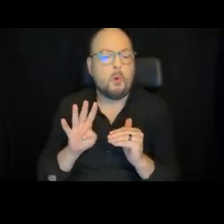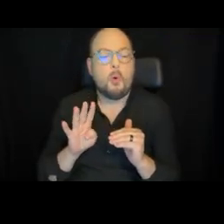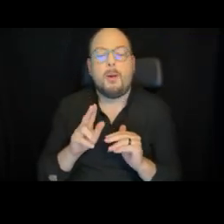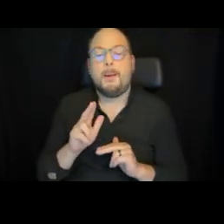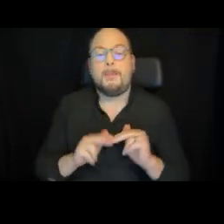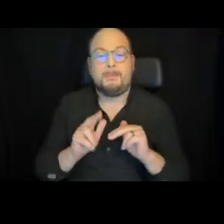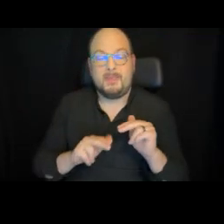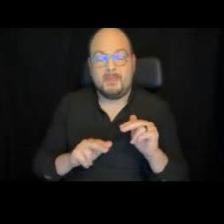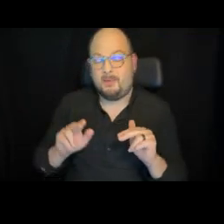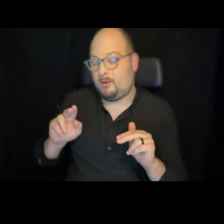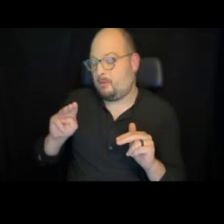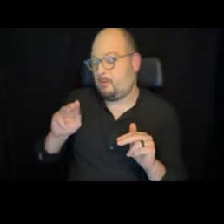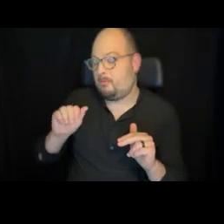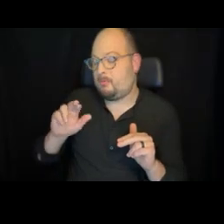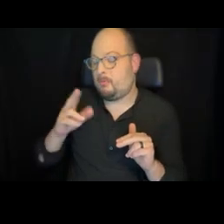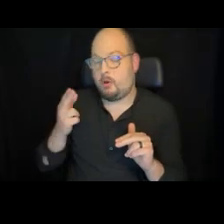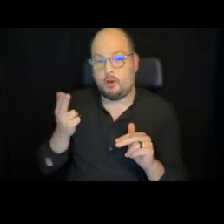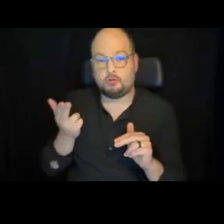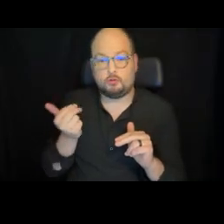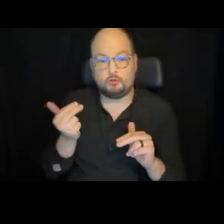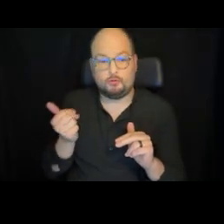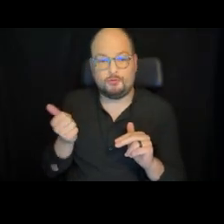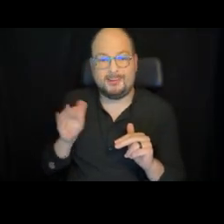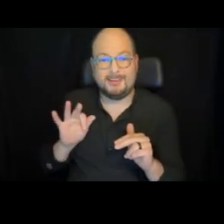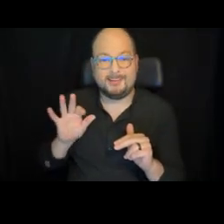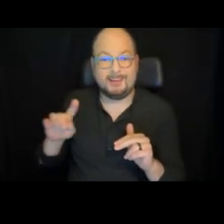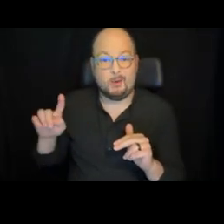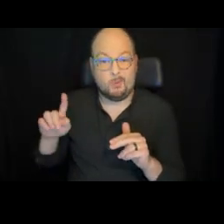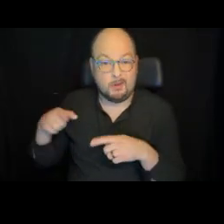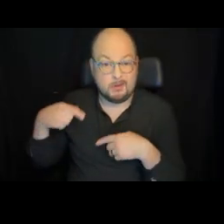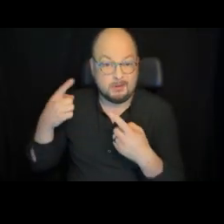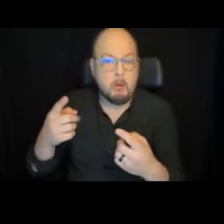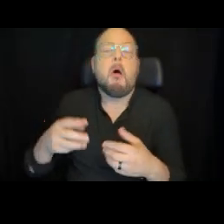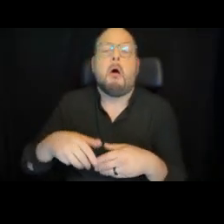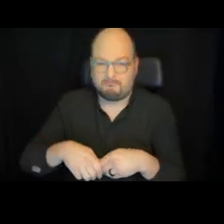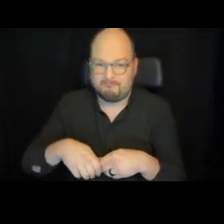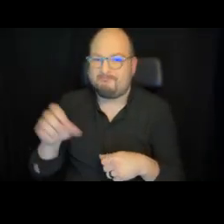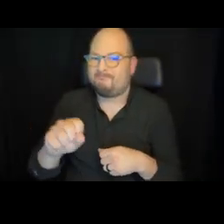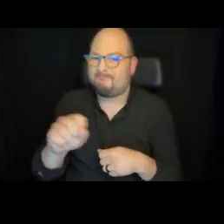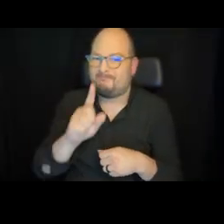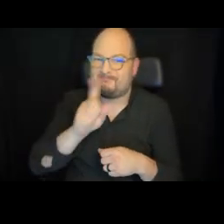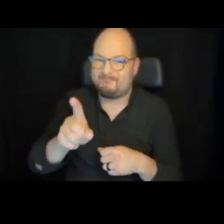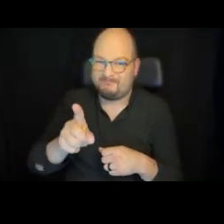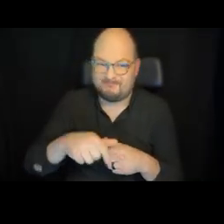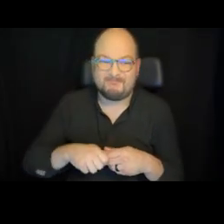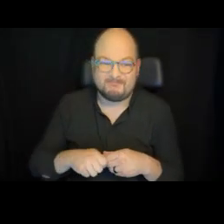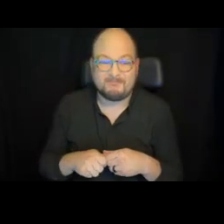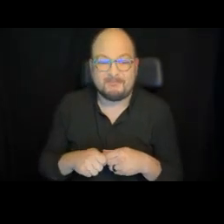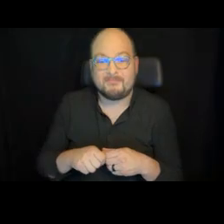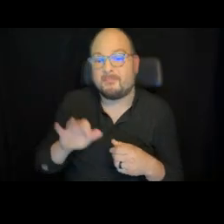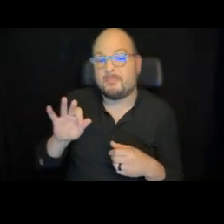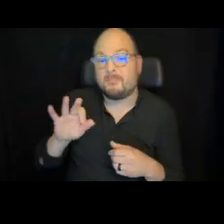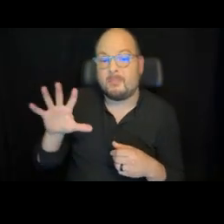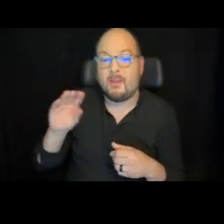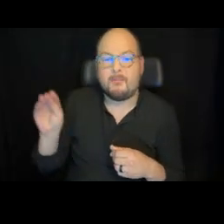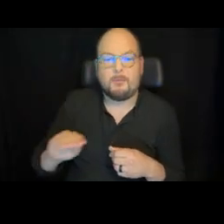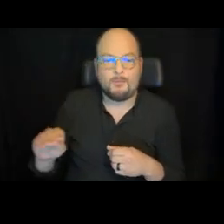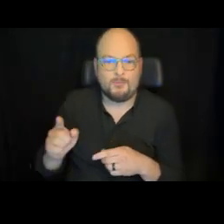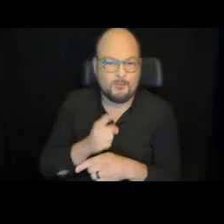13th, 1991. The answer to that is true. That is a true statement, and 95% of you got that